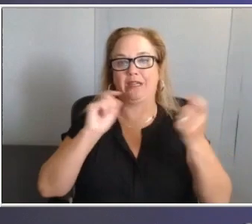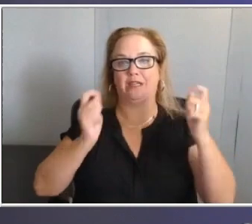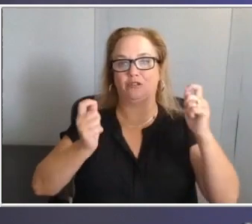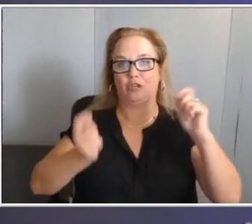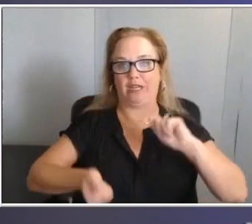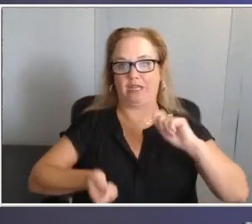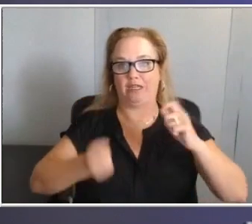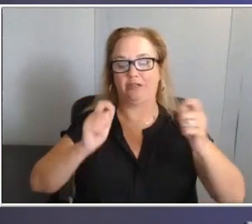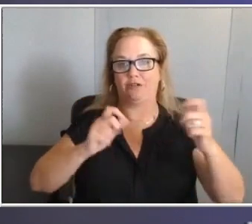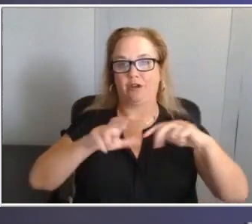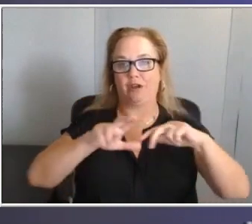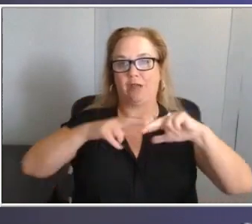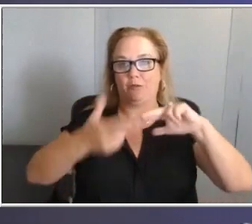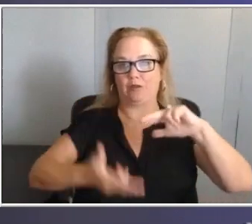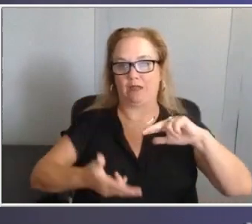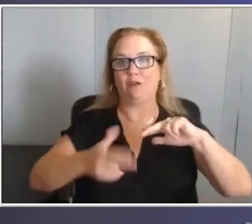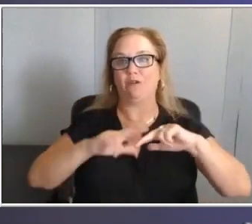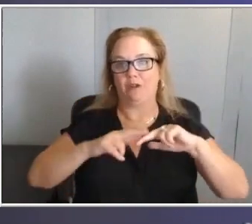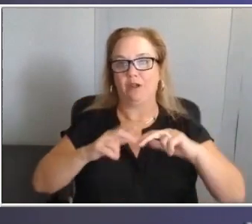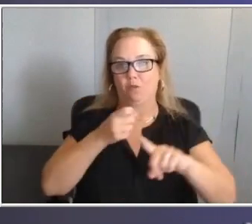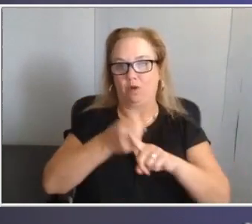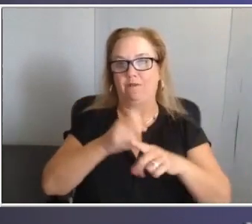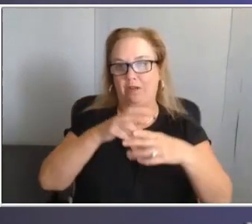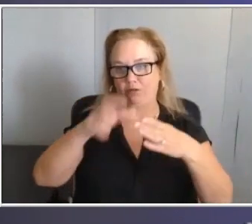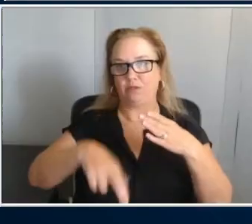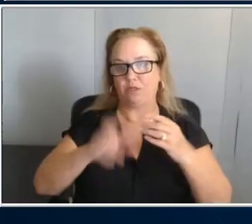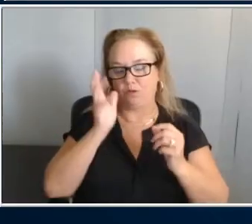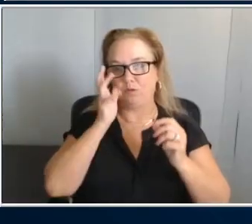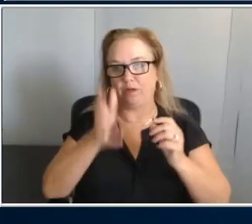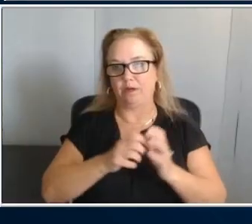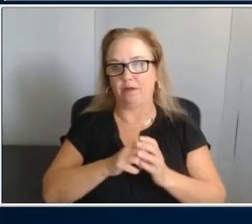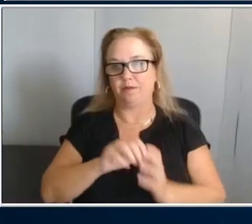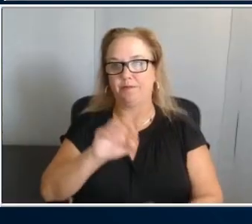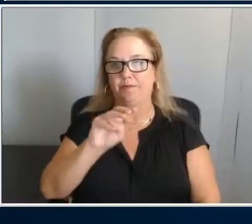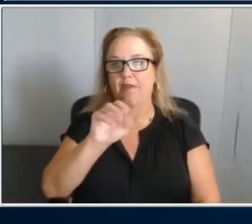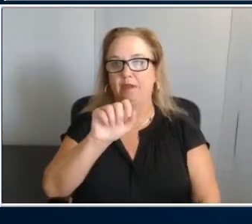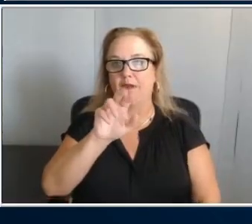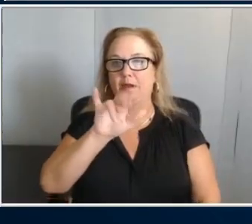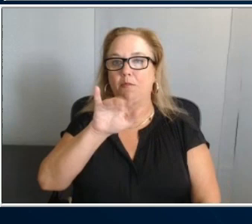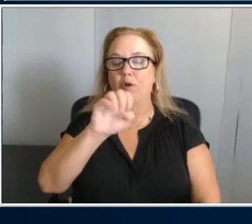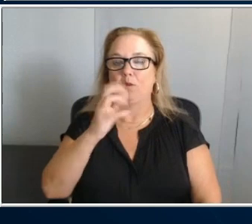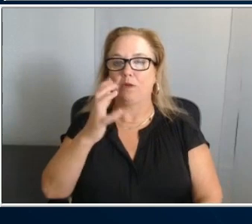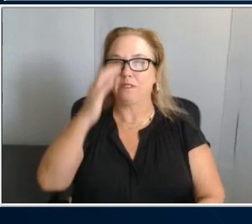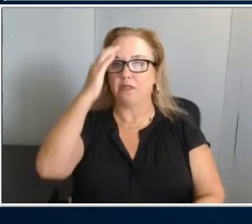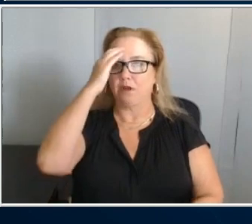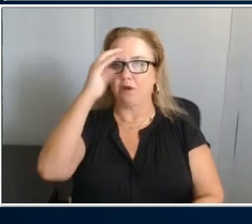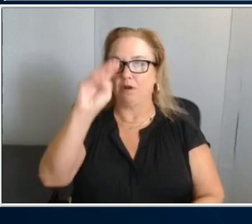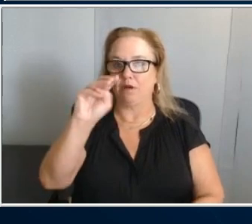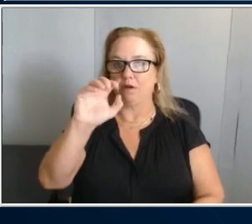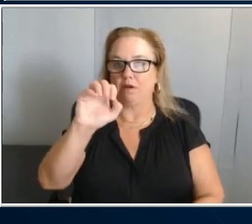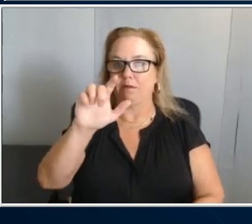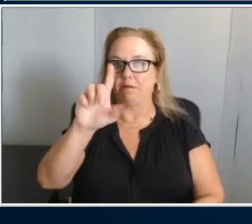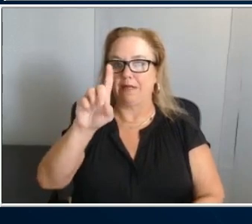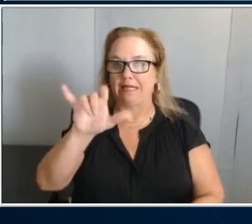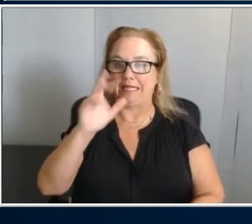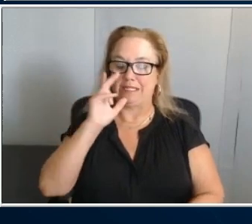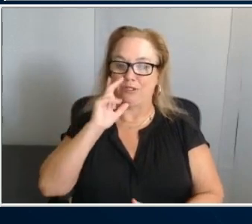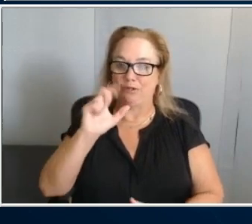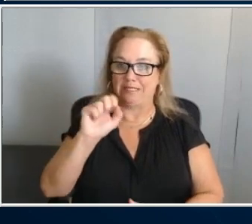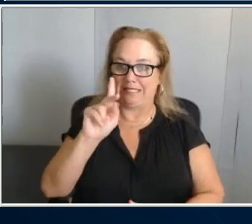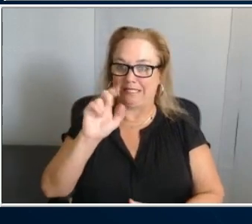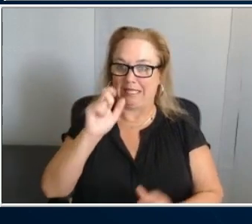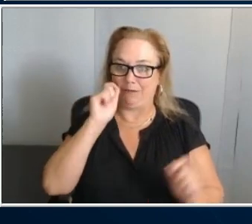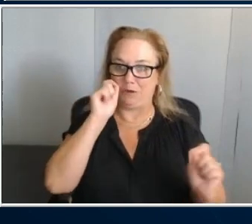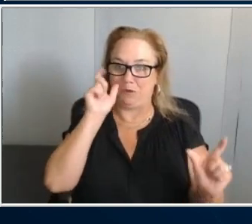up or down after surgery, would affect your results. Marie has a question. Marie wants to know, one, Melody, did you get to see the skin when you woke up